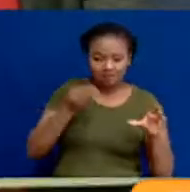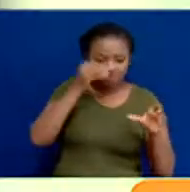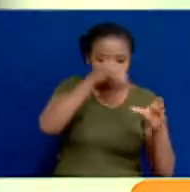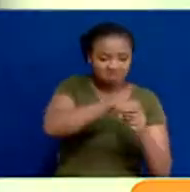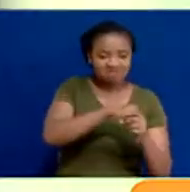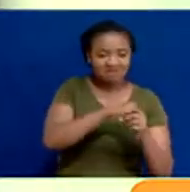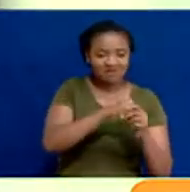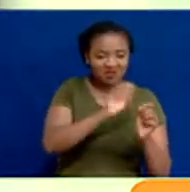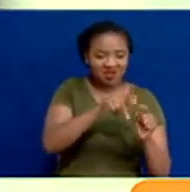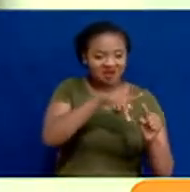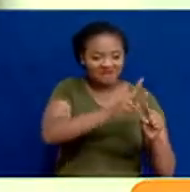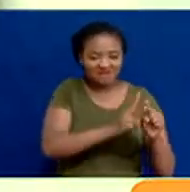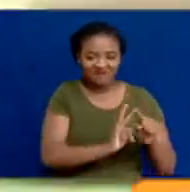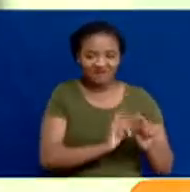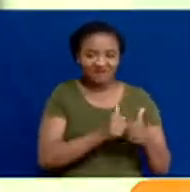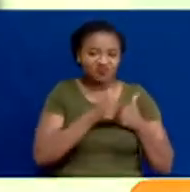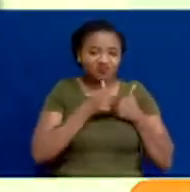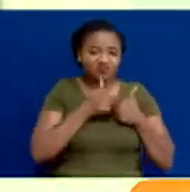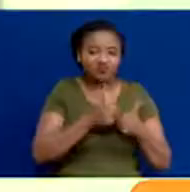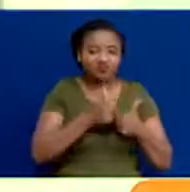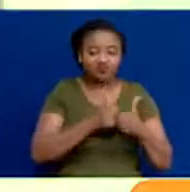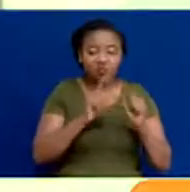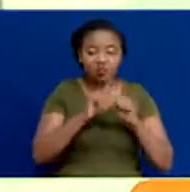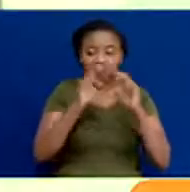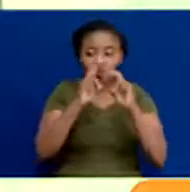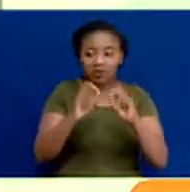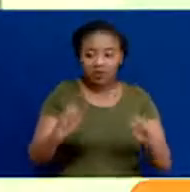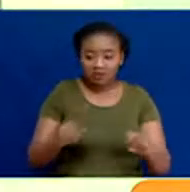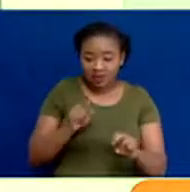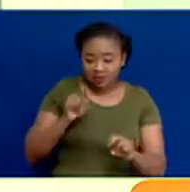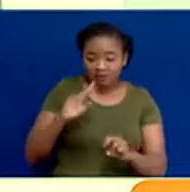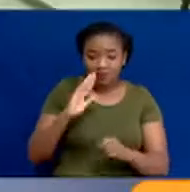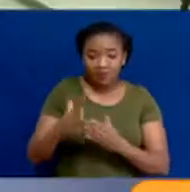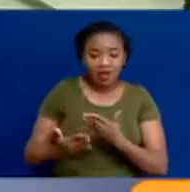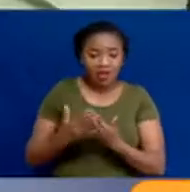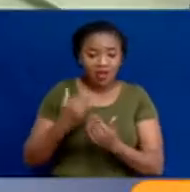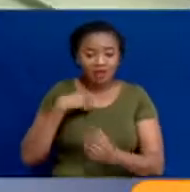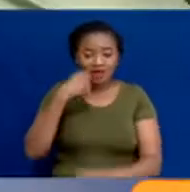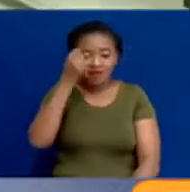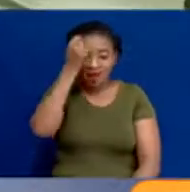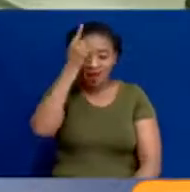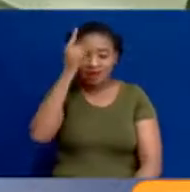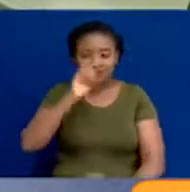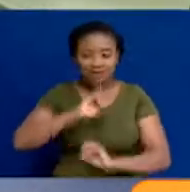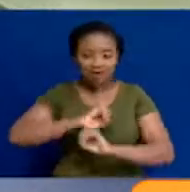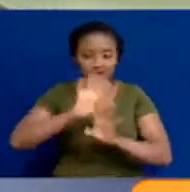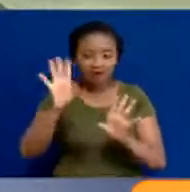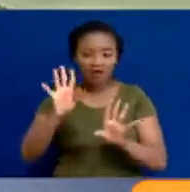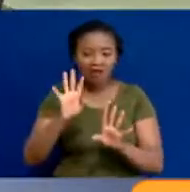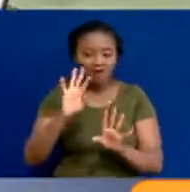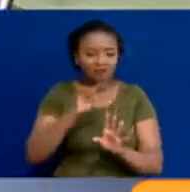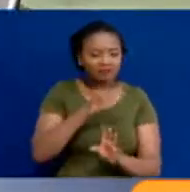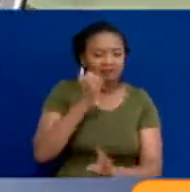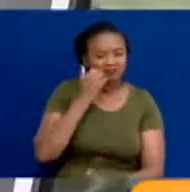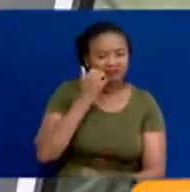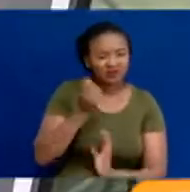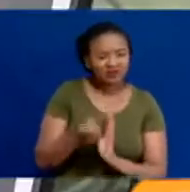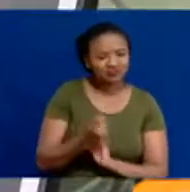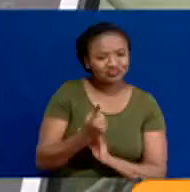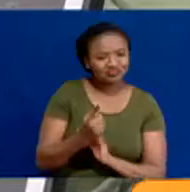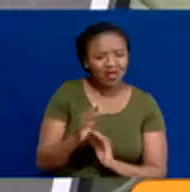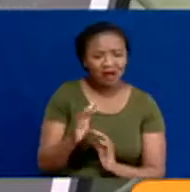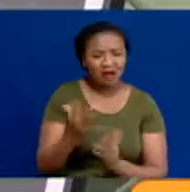to scientists, stem cell research will increase a deeper understanding of how diseases occur and how best to tackle